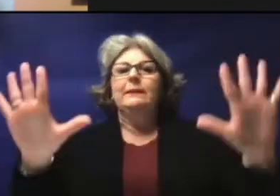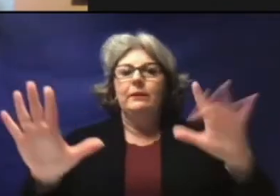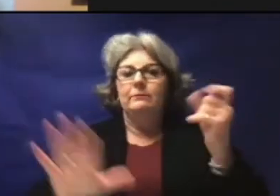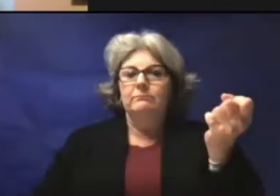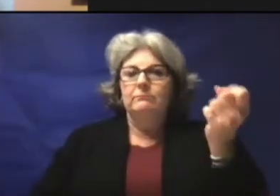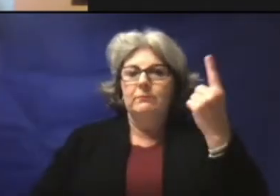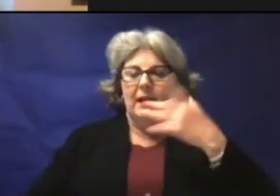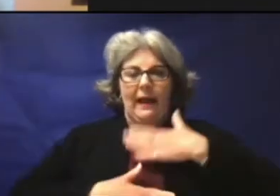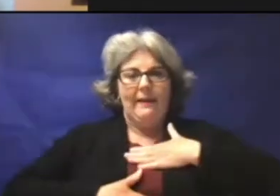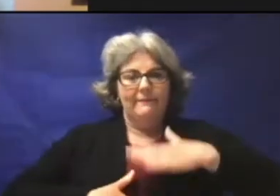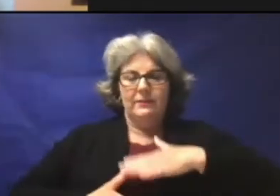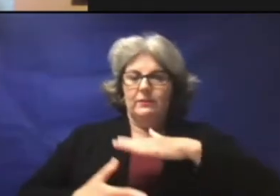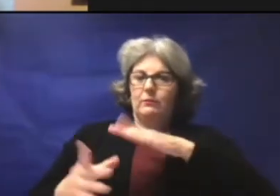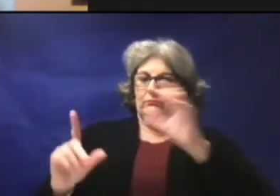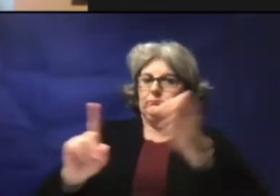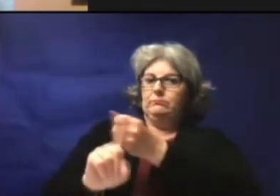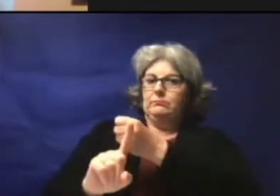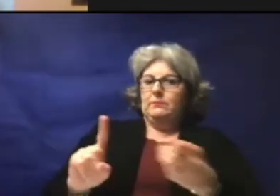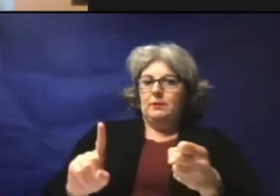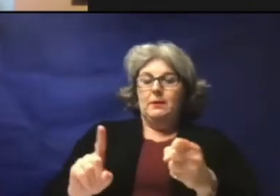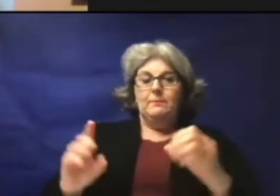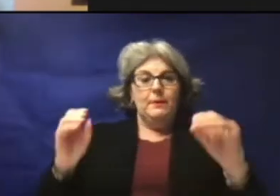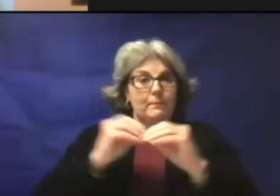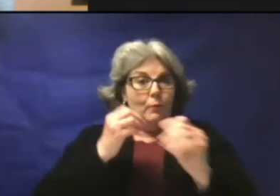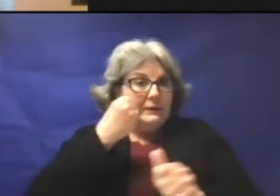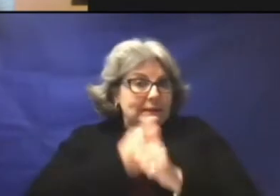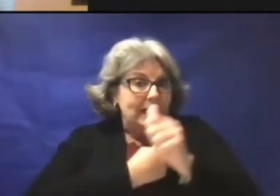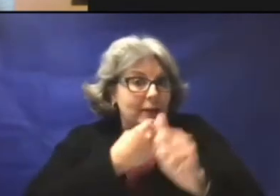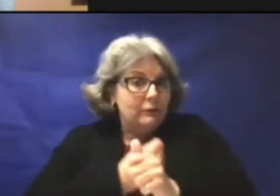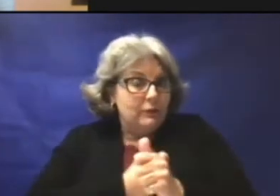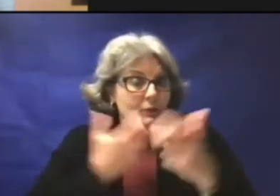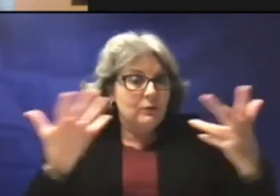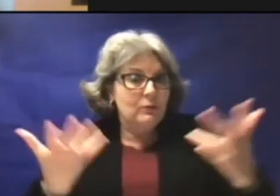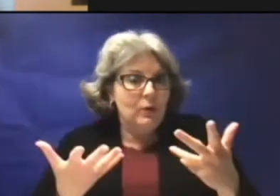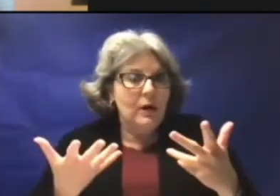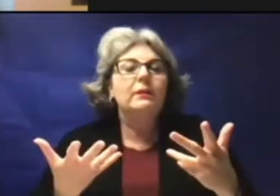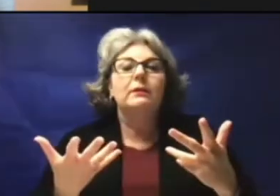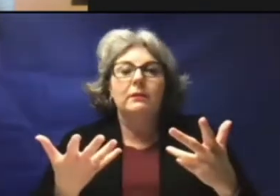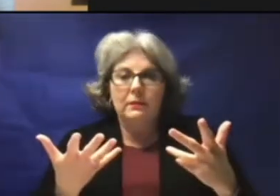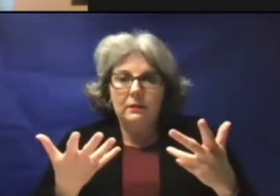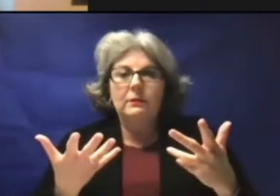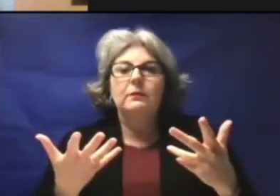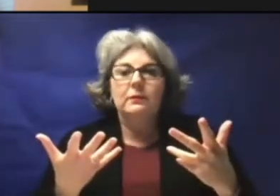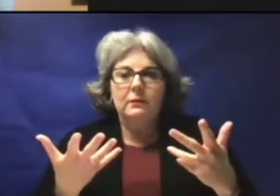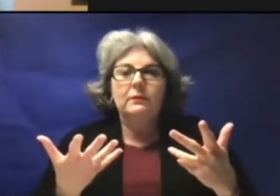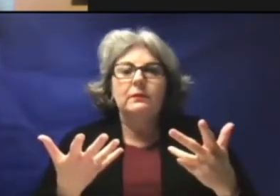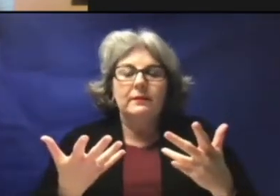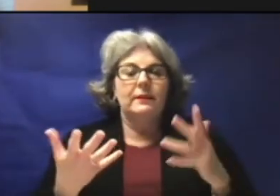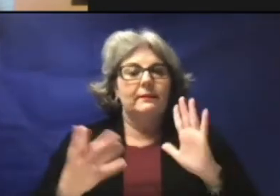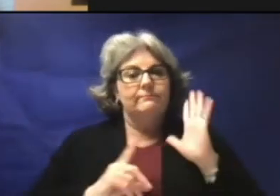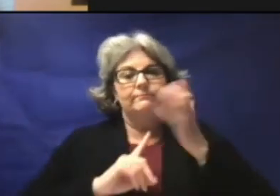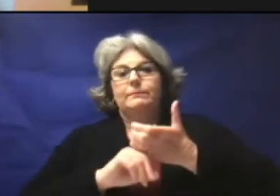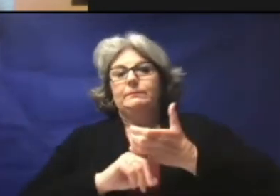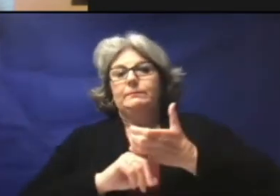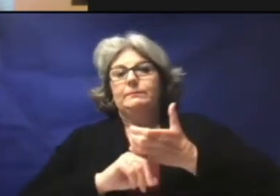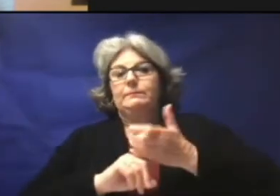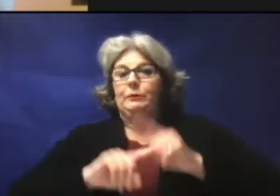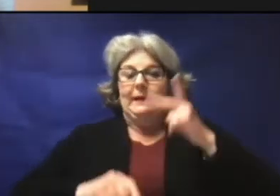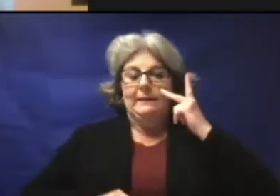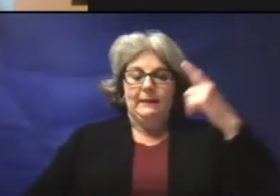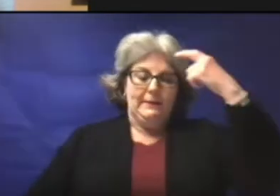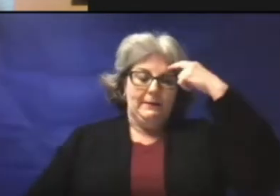a physical assault. It is so much more dangerous to see, the invisible assaults,